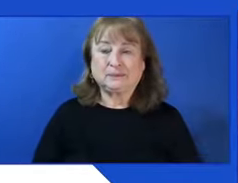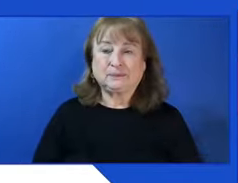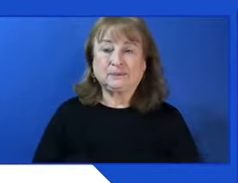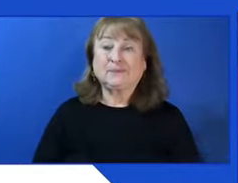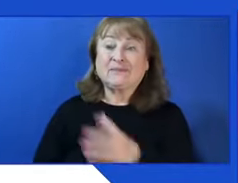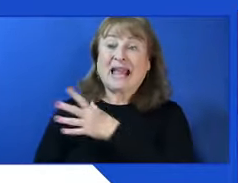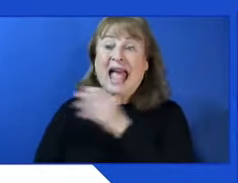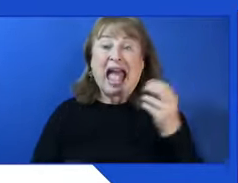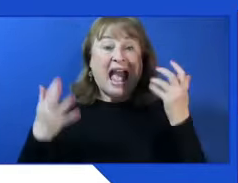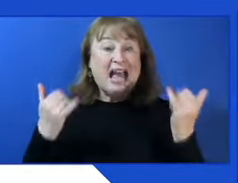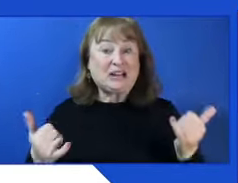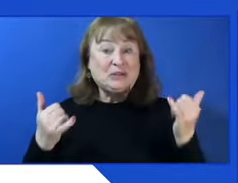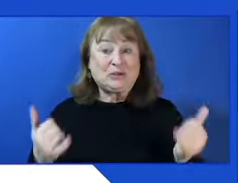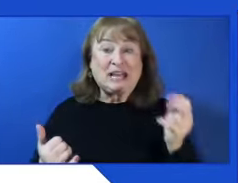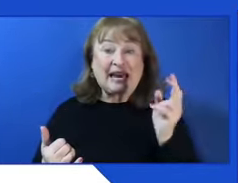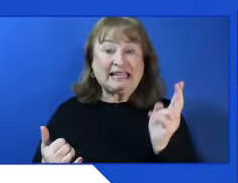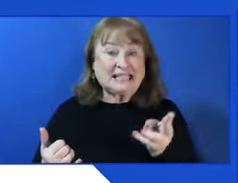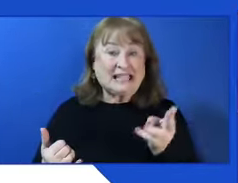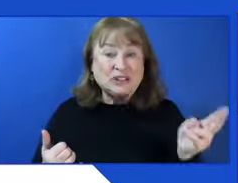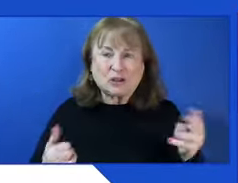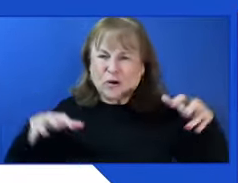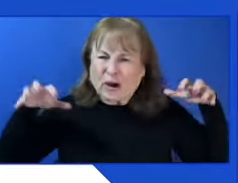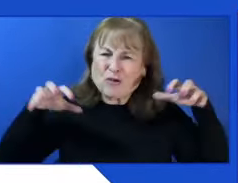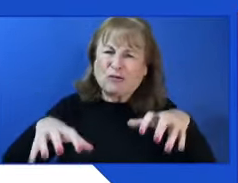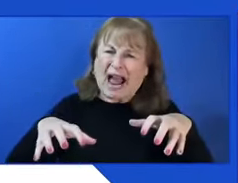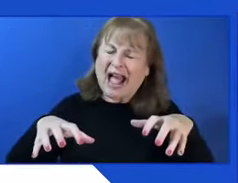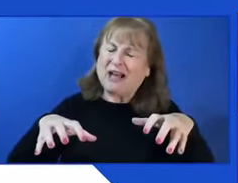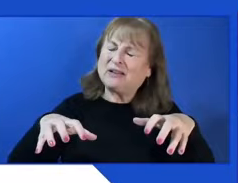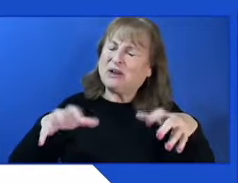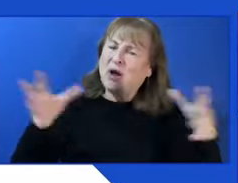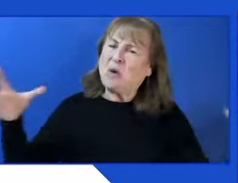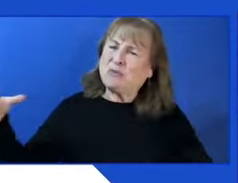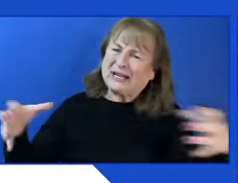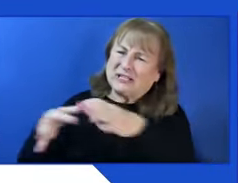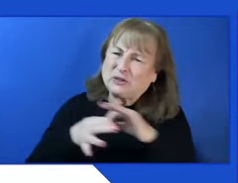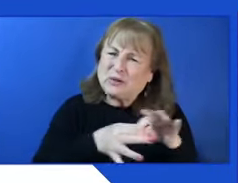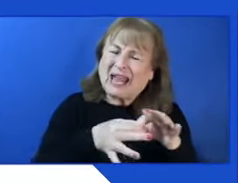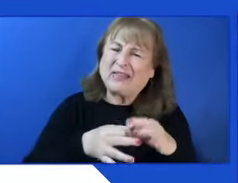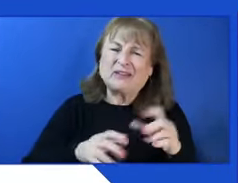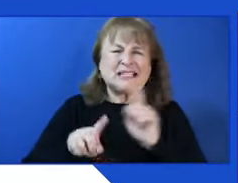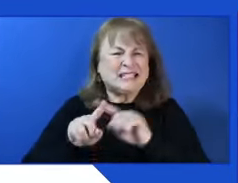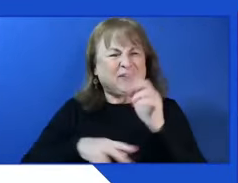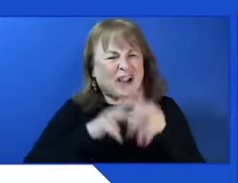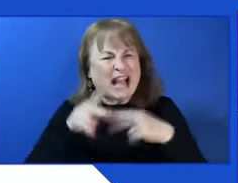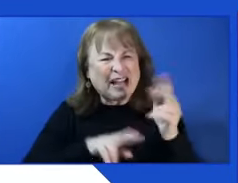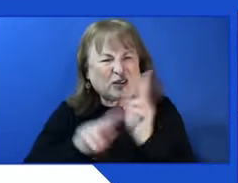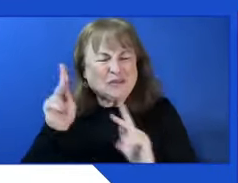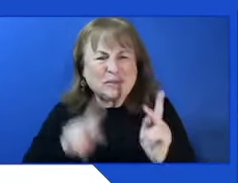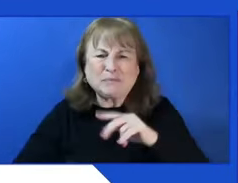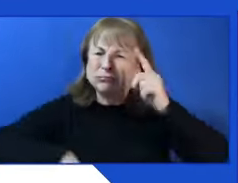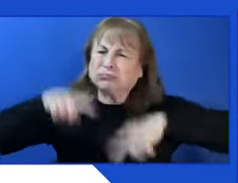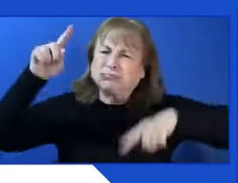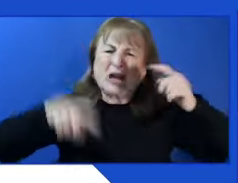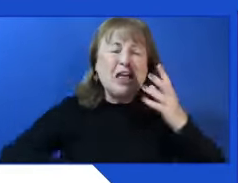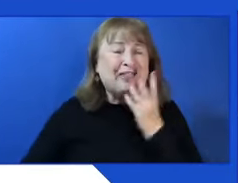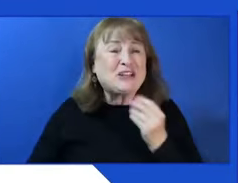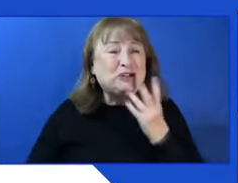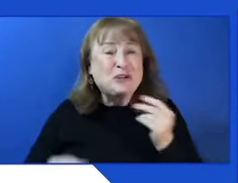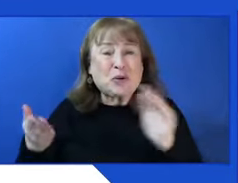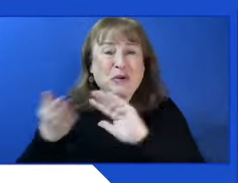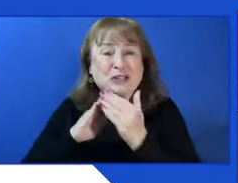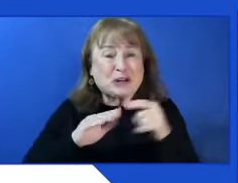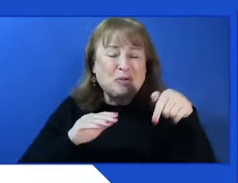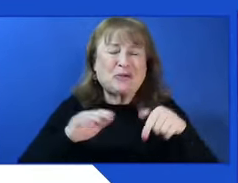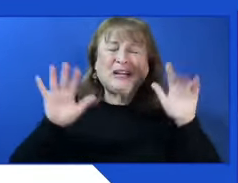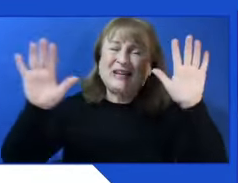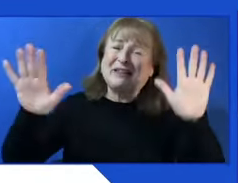And today's historic crowd also brings together every segment of the diverse Jewish community in this great